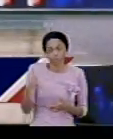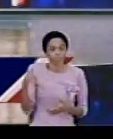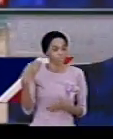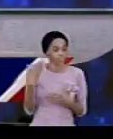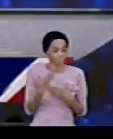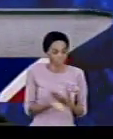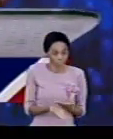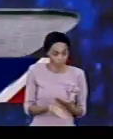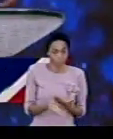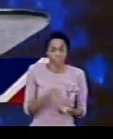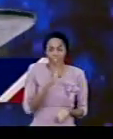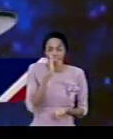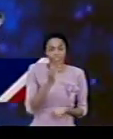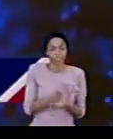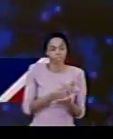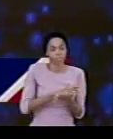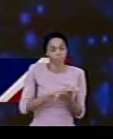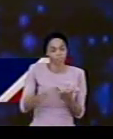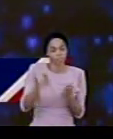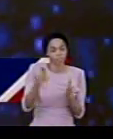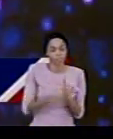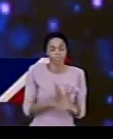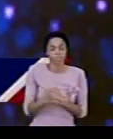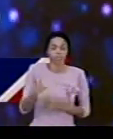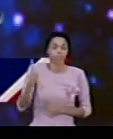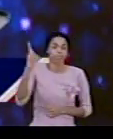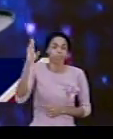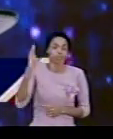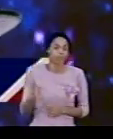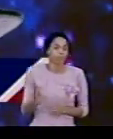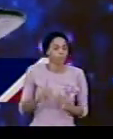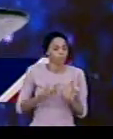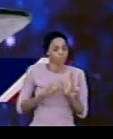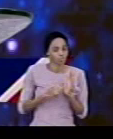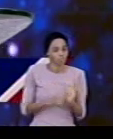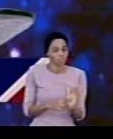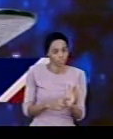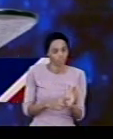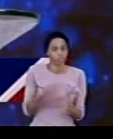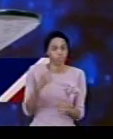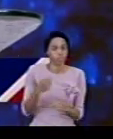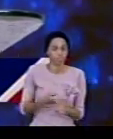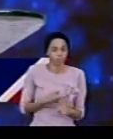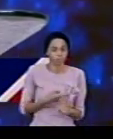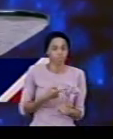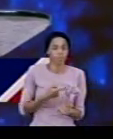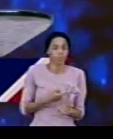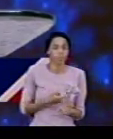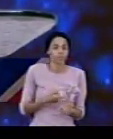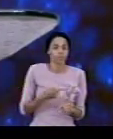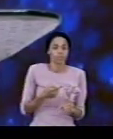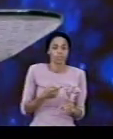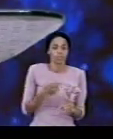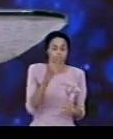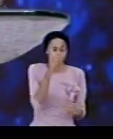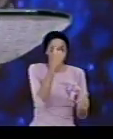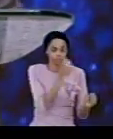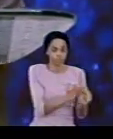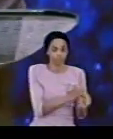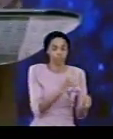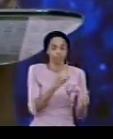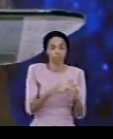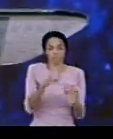therein is the righteousness of God revealed from faith to faith,